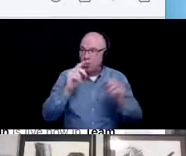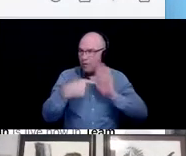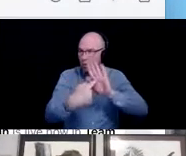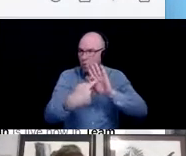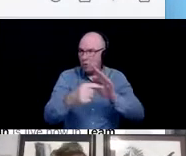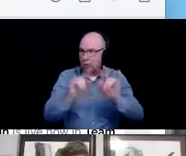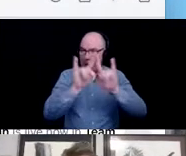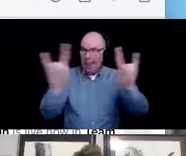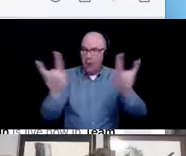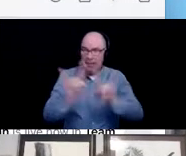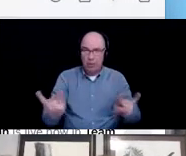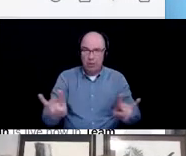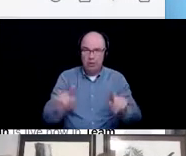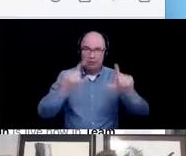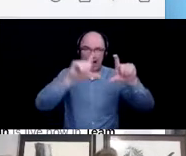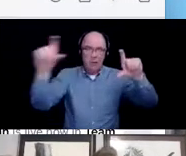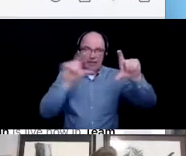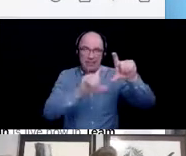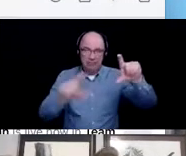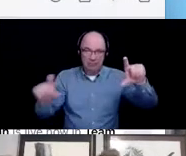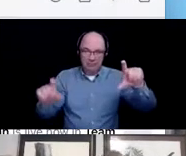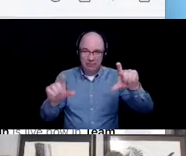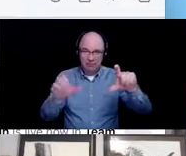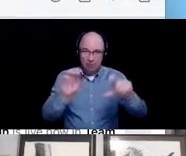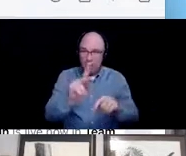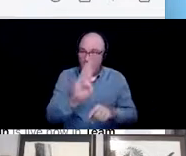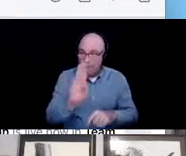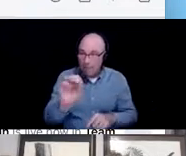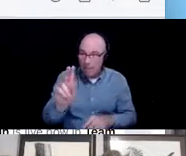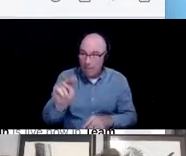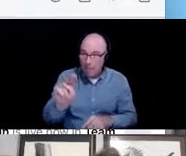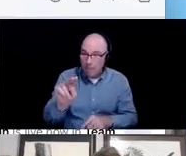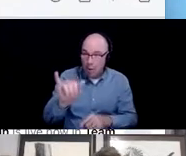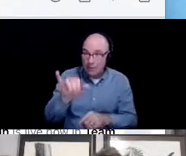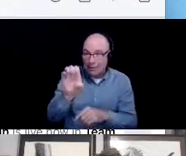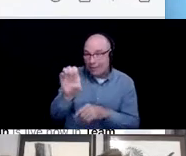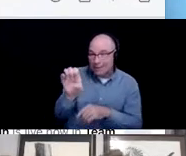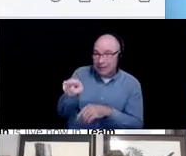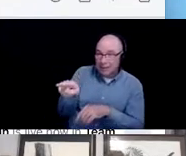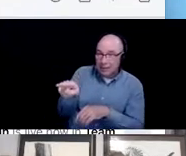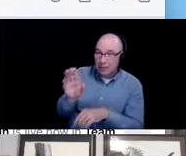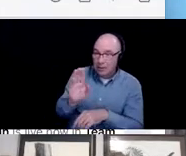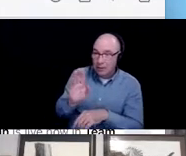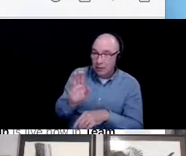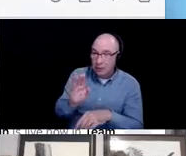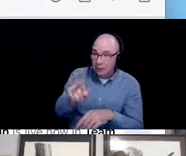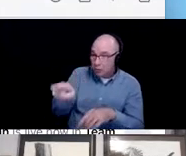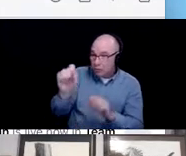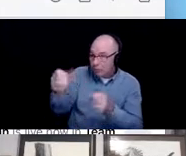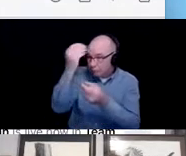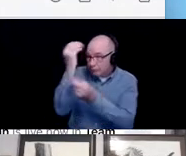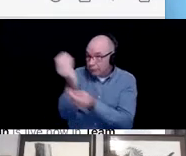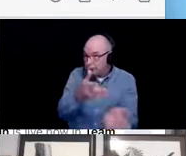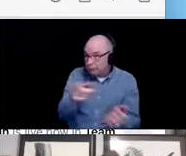gallery. There we go. So you can see all of us. And Bonnie, I'm going to have you share first